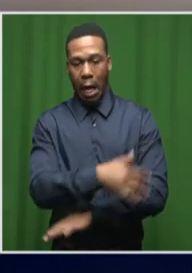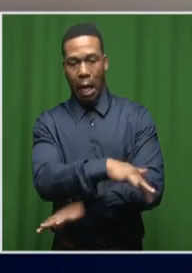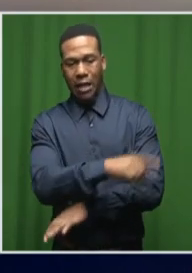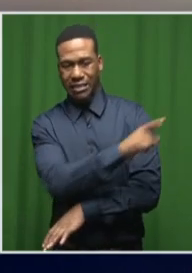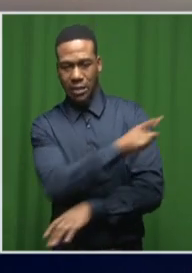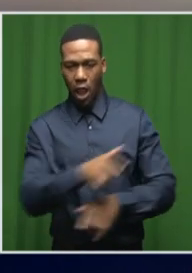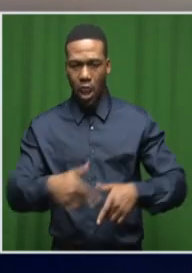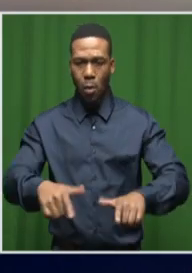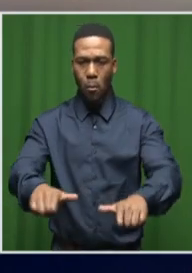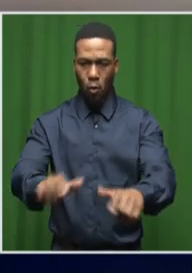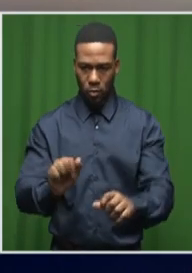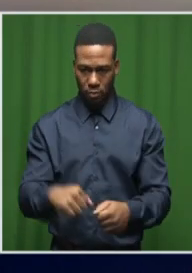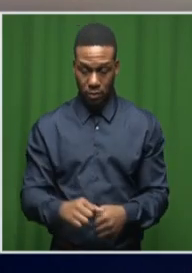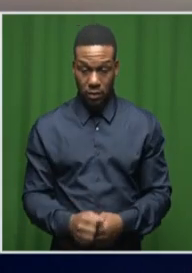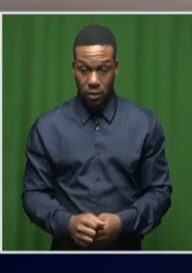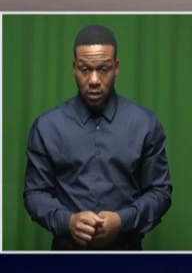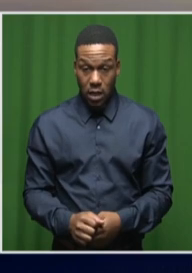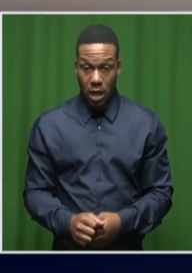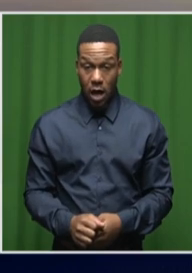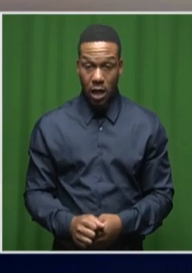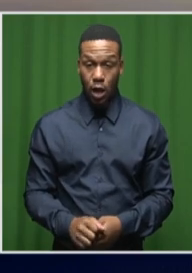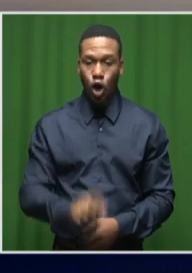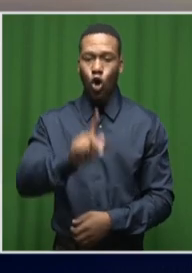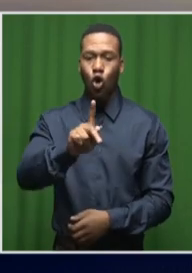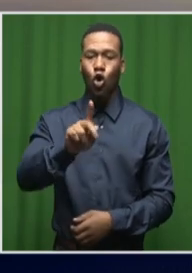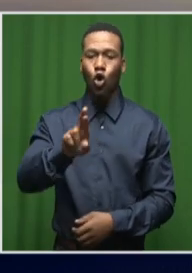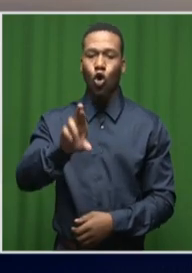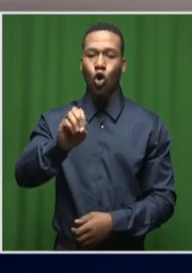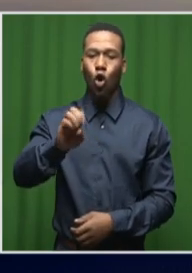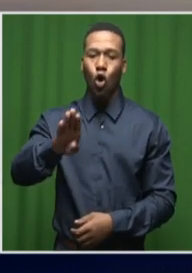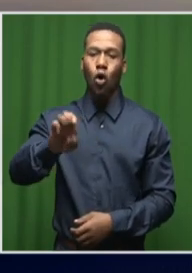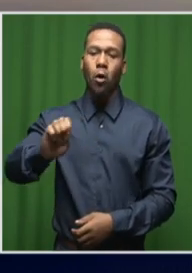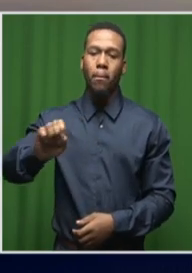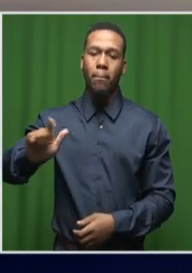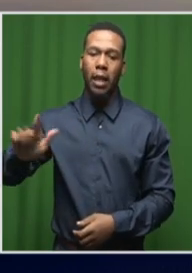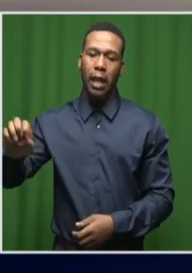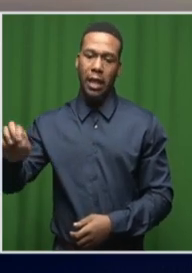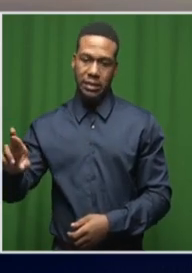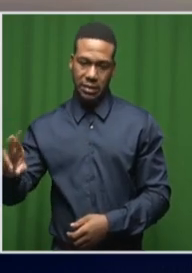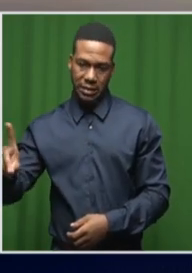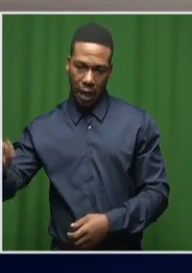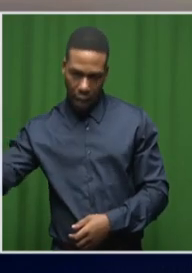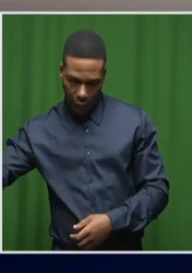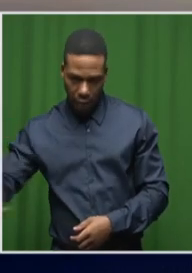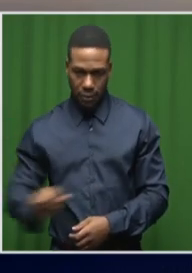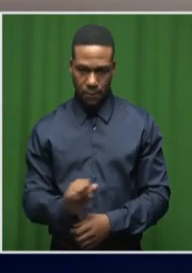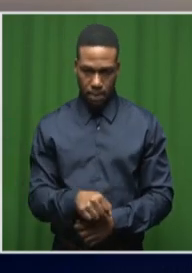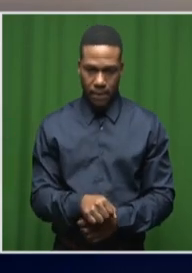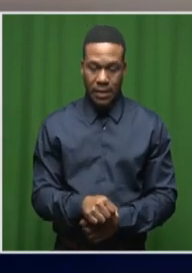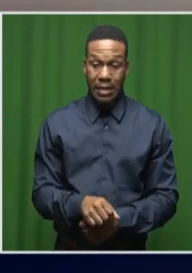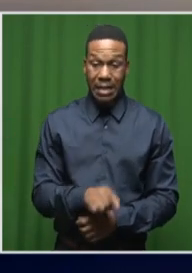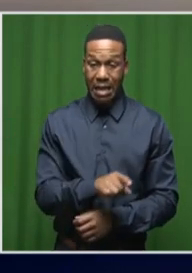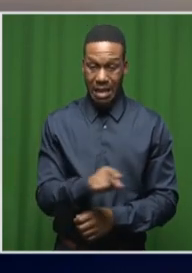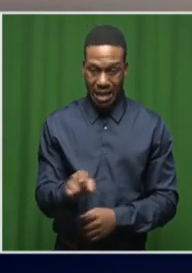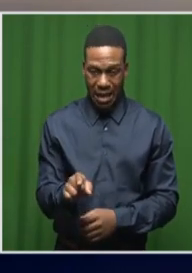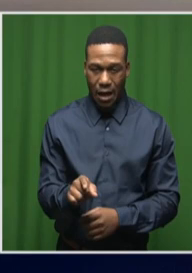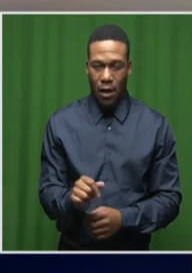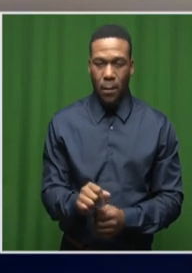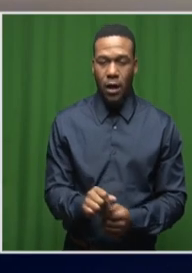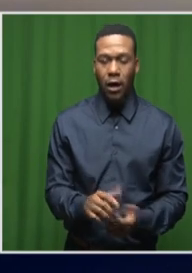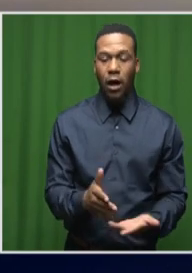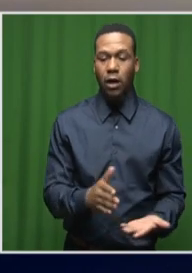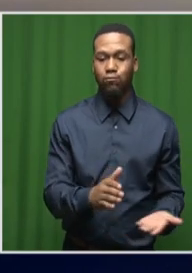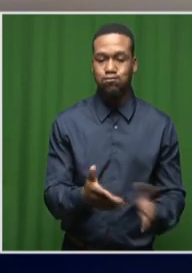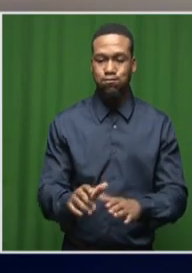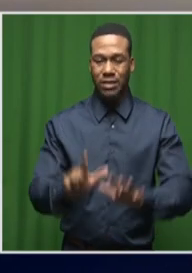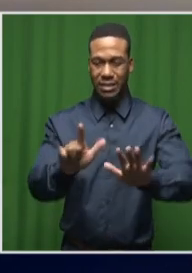Limpopo last Friday will be buried in Groblersdal today. The service will be held at Tafelkop Stadium. 7